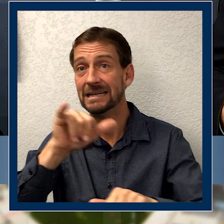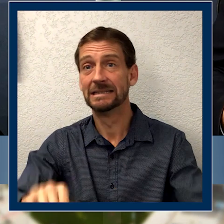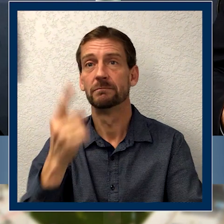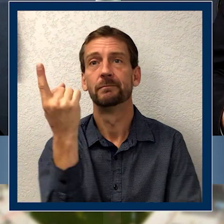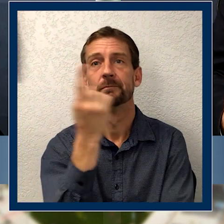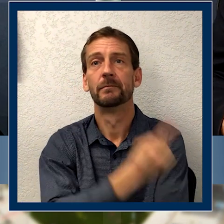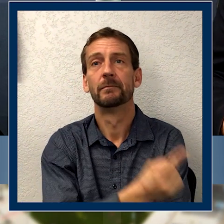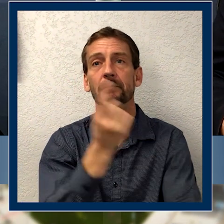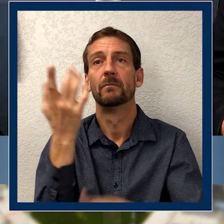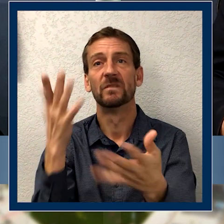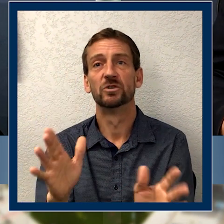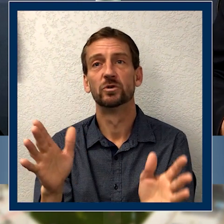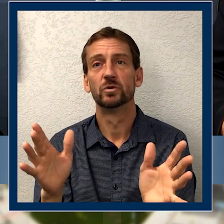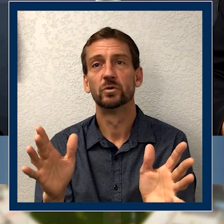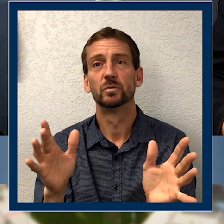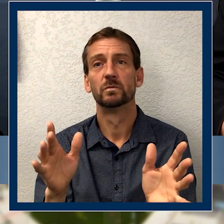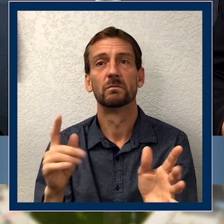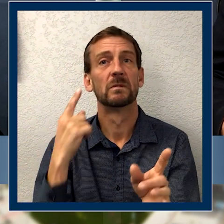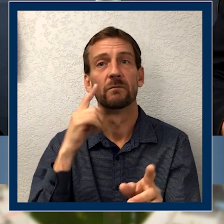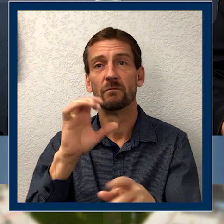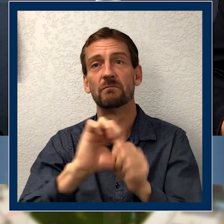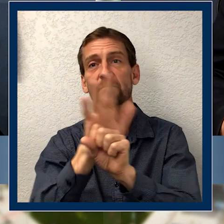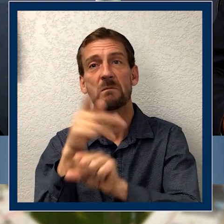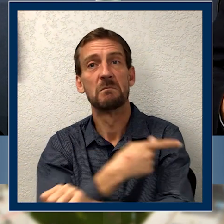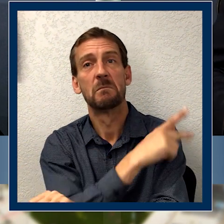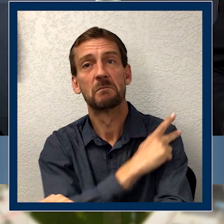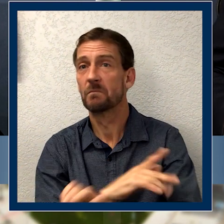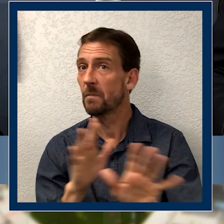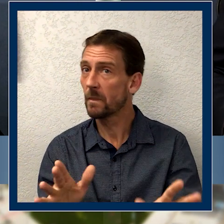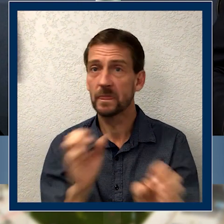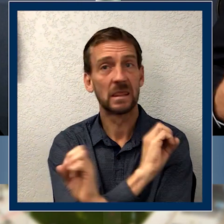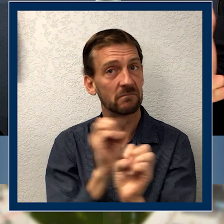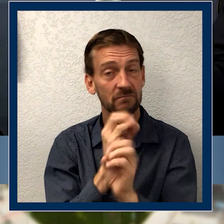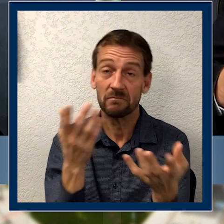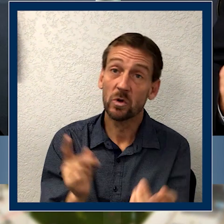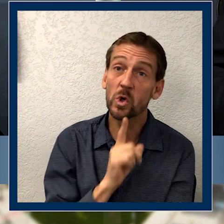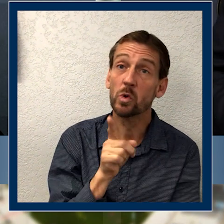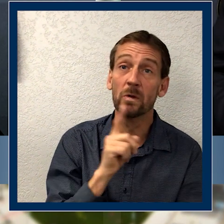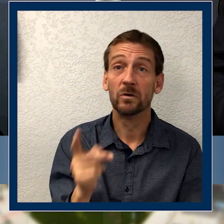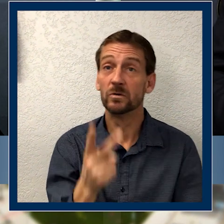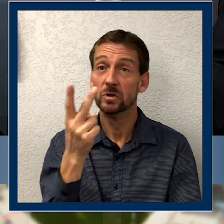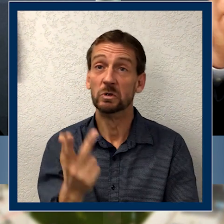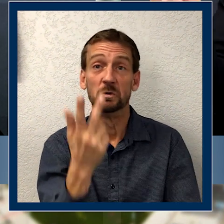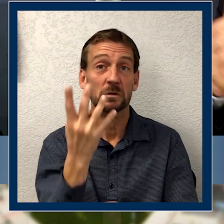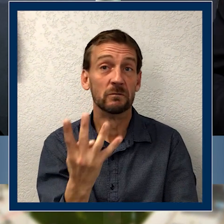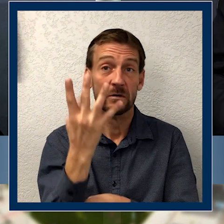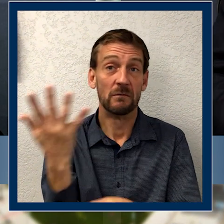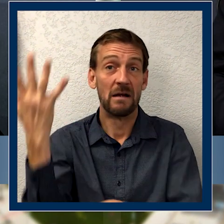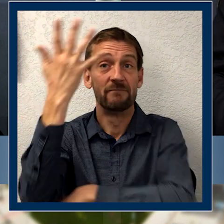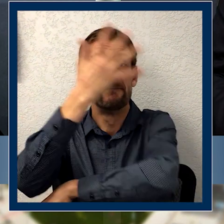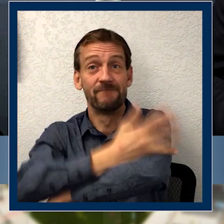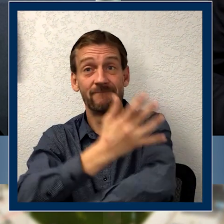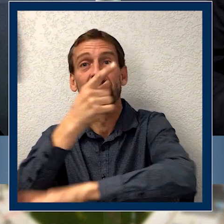mean, we've had one-day stays for COVID patients. And so we have a lot of them that, 2, 3, 4, 5 days.